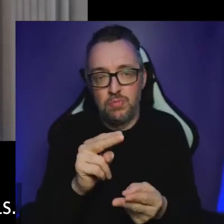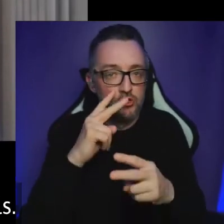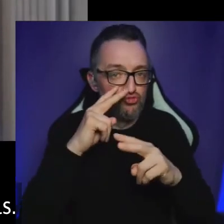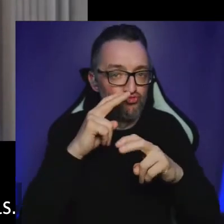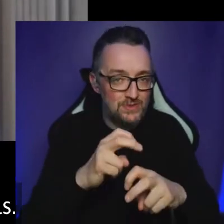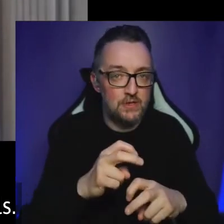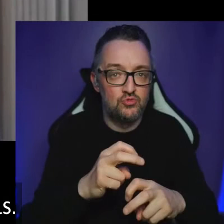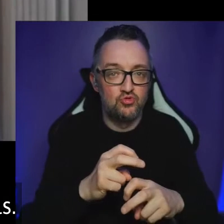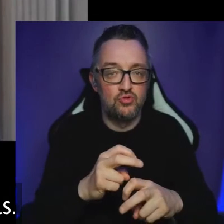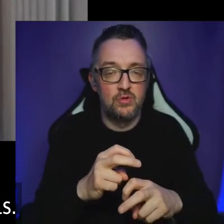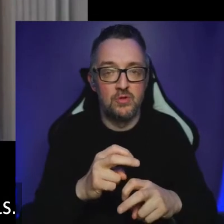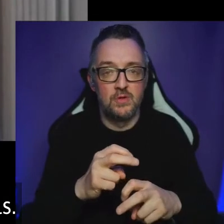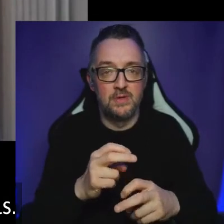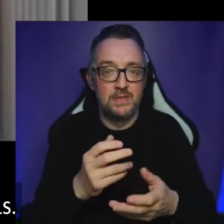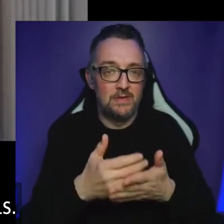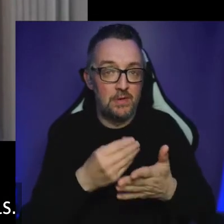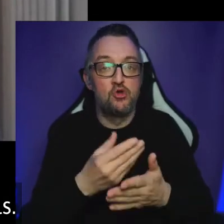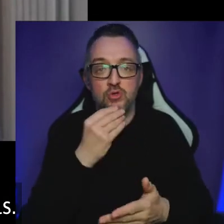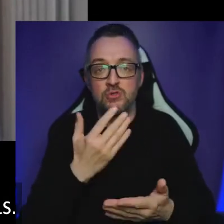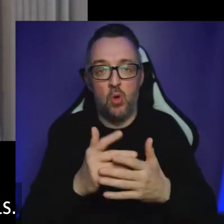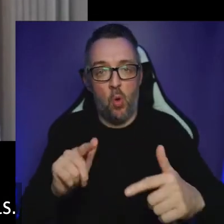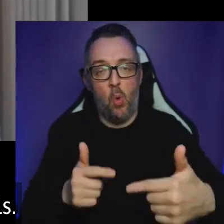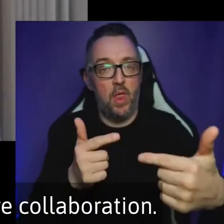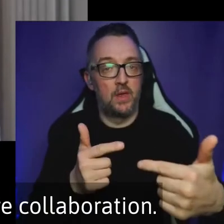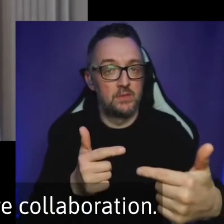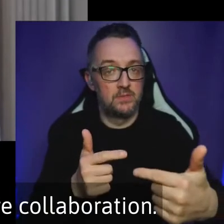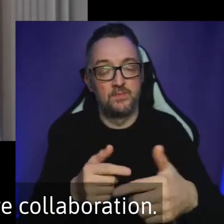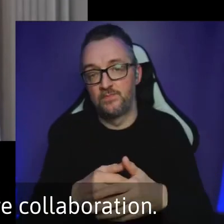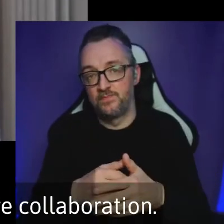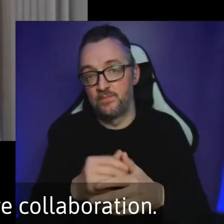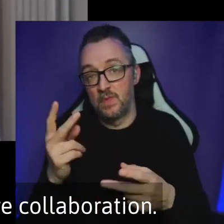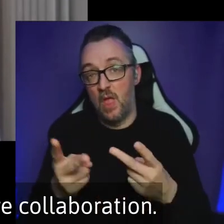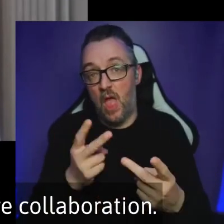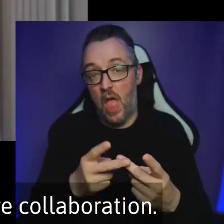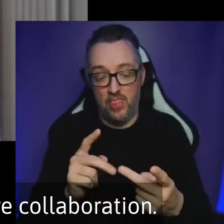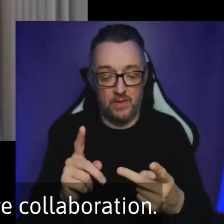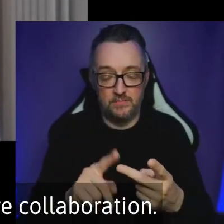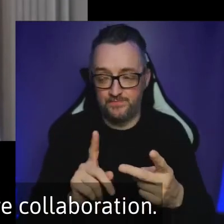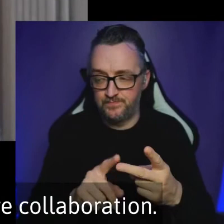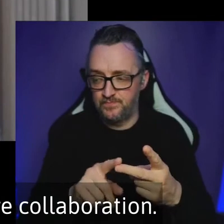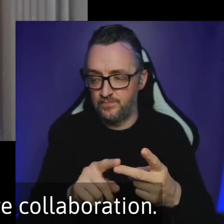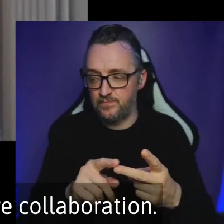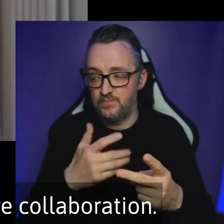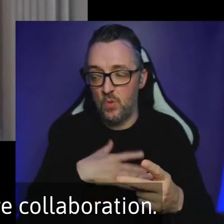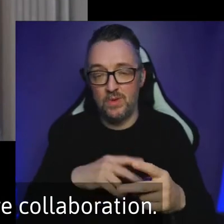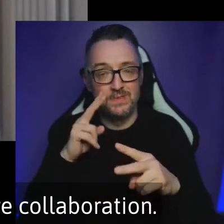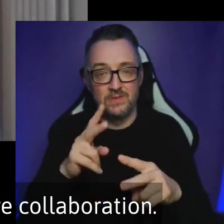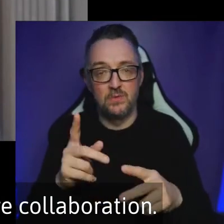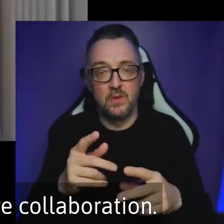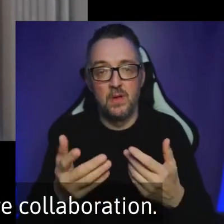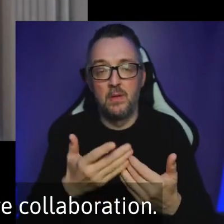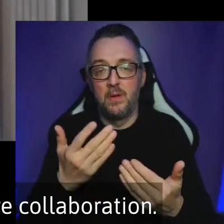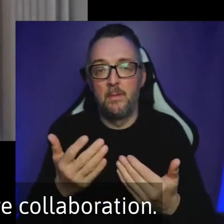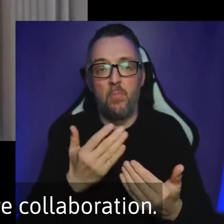approaches using online consulting tools. I think the other thing I'd love to see is much more